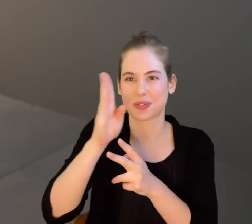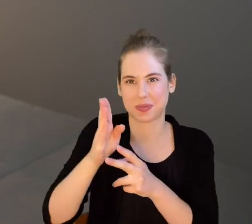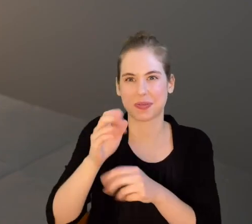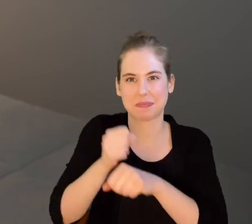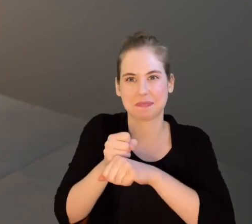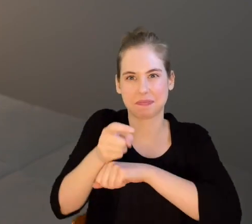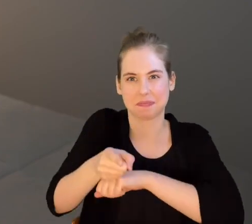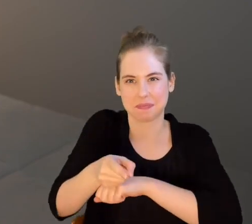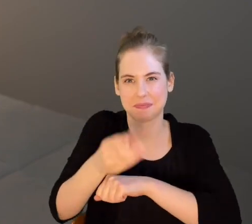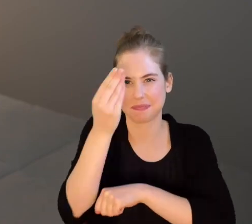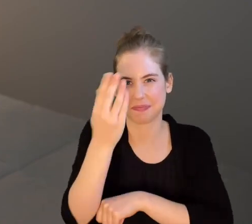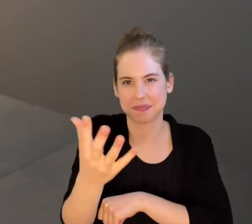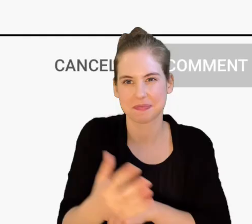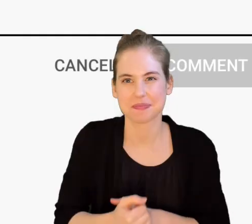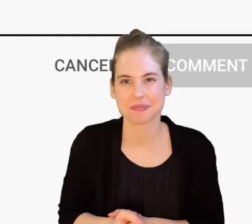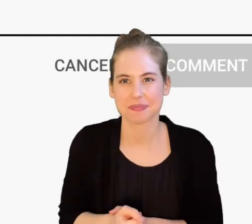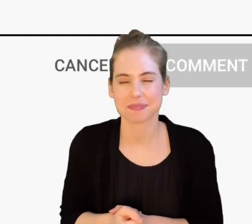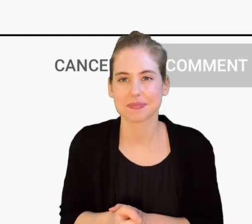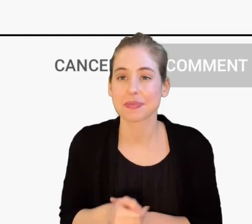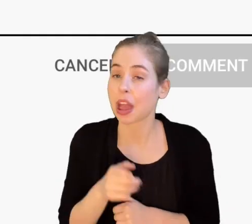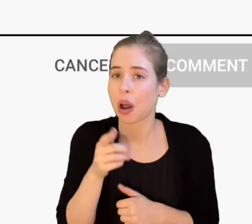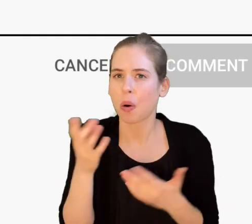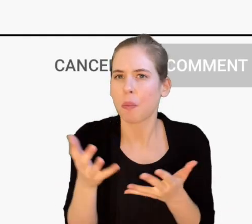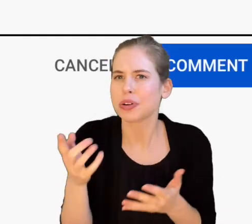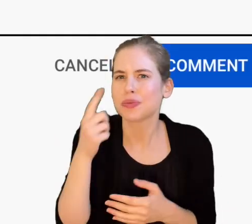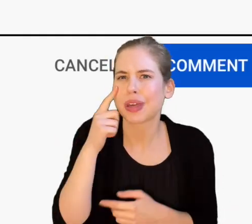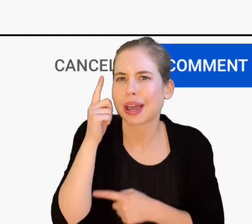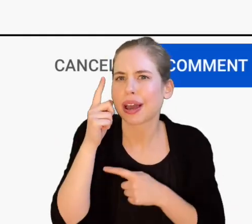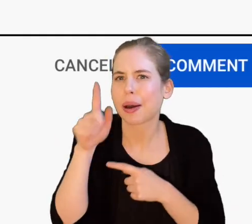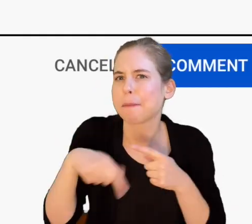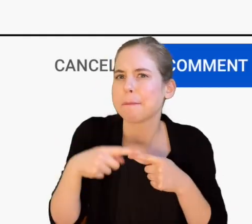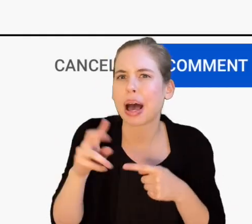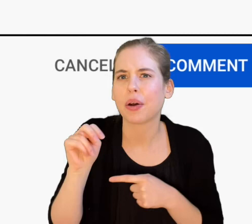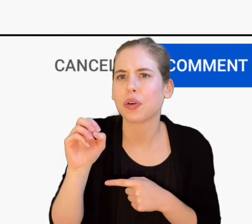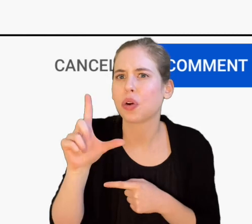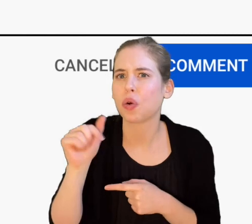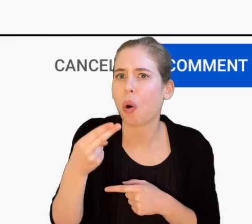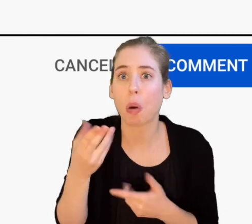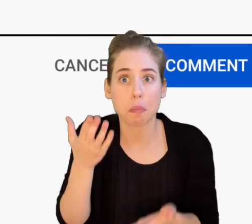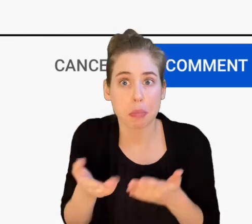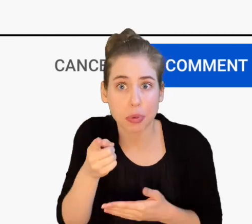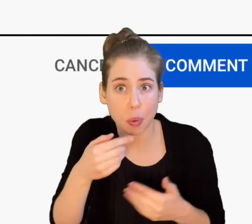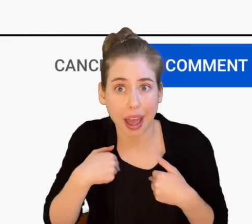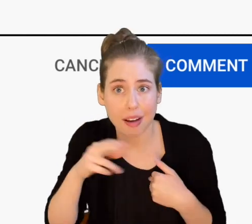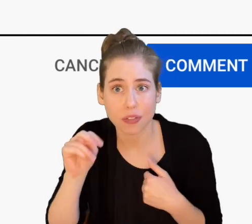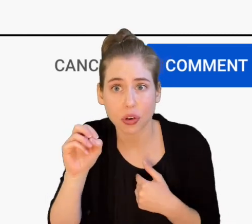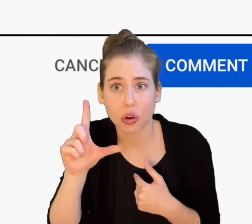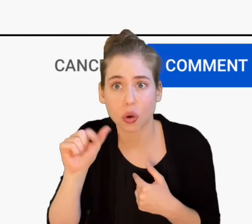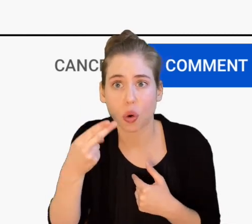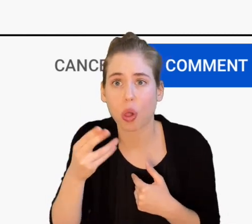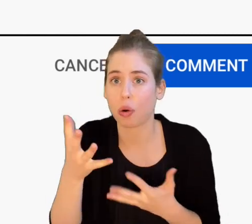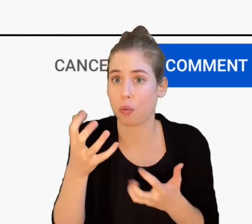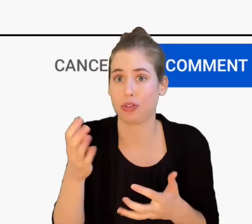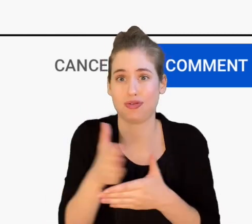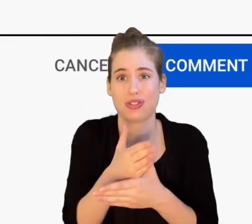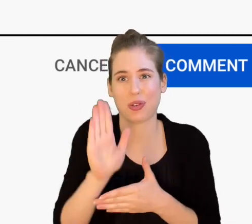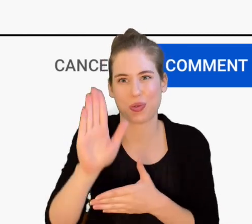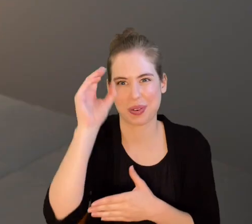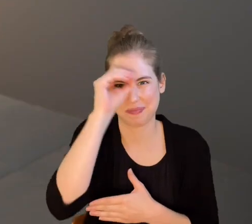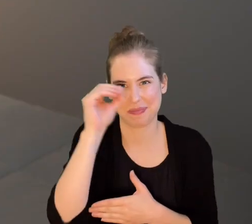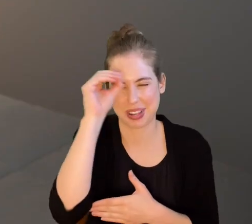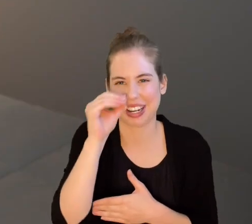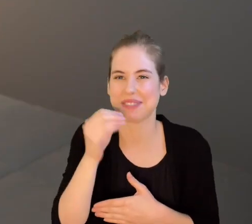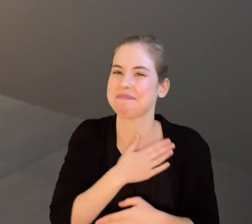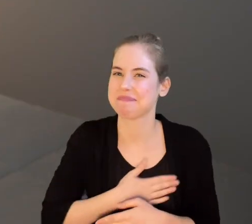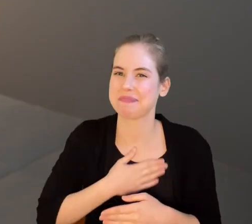NOLA? Or do you own a NOLA bed and you just want to voice your opinion? Put that in the comments below and we'll try to get back to you as soon as possible.